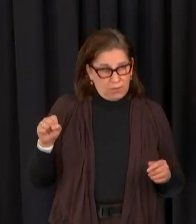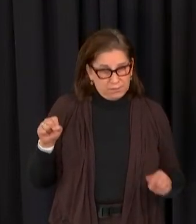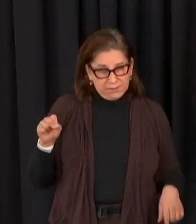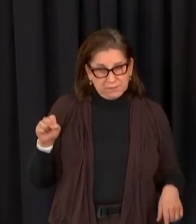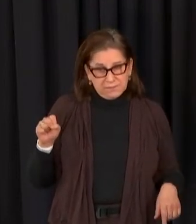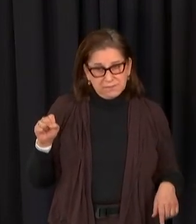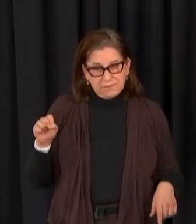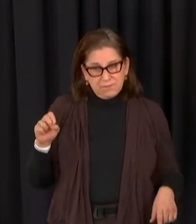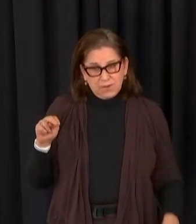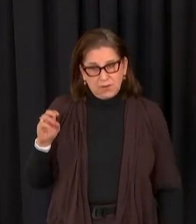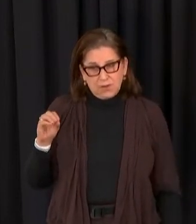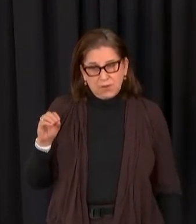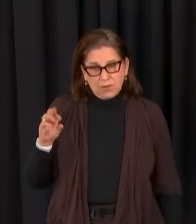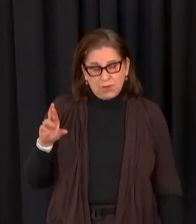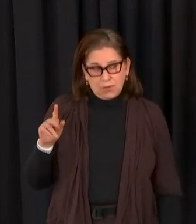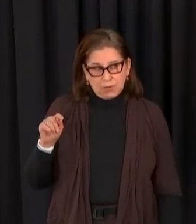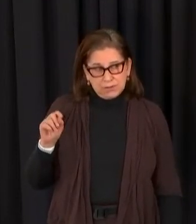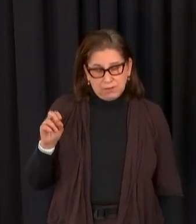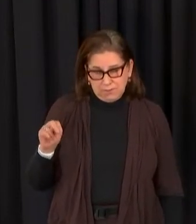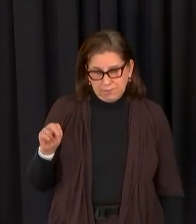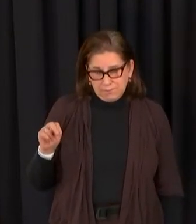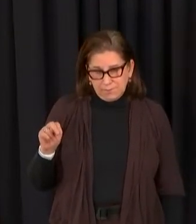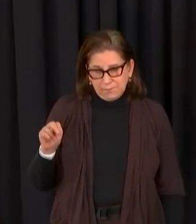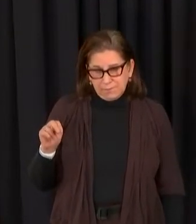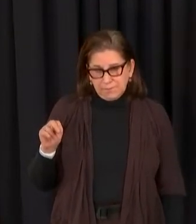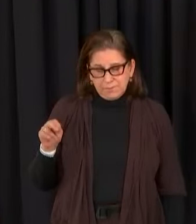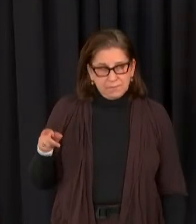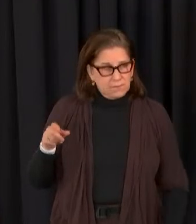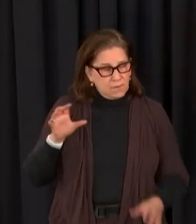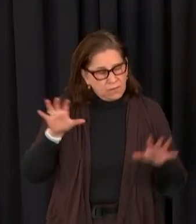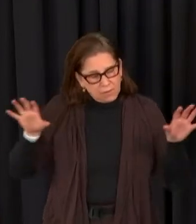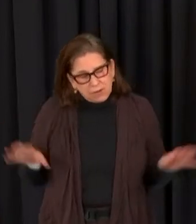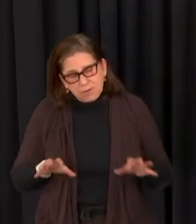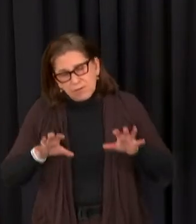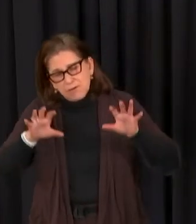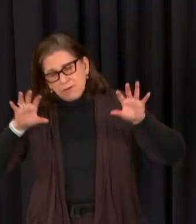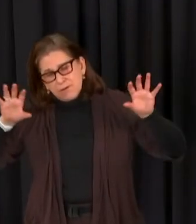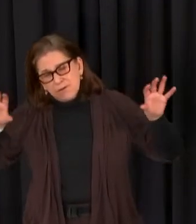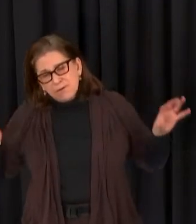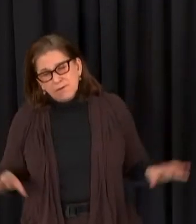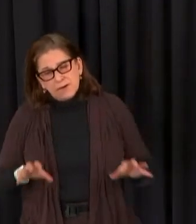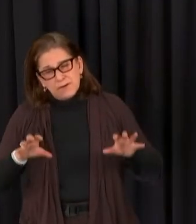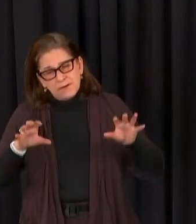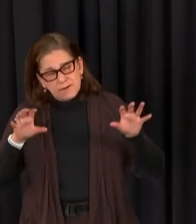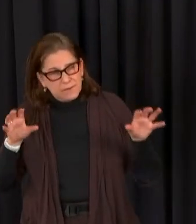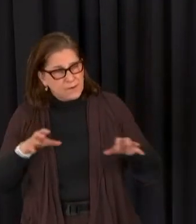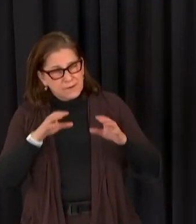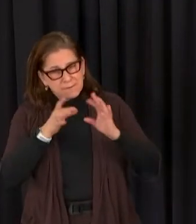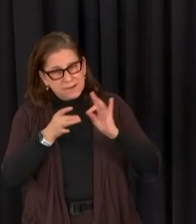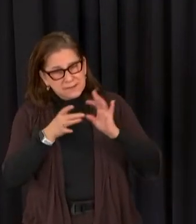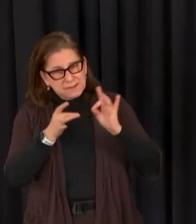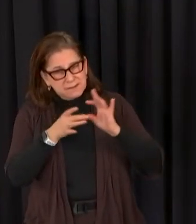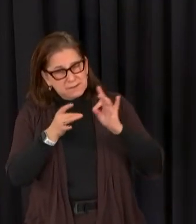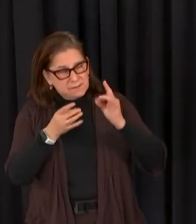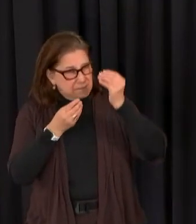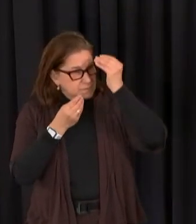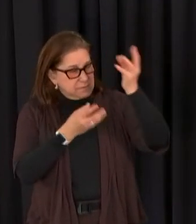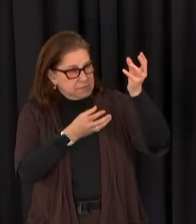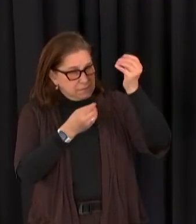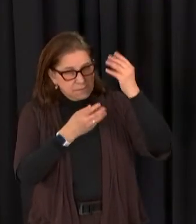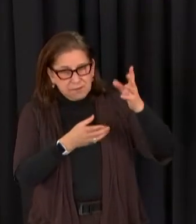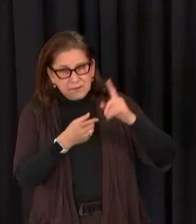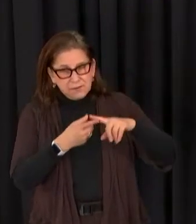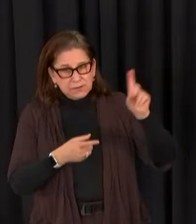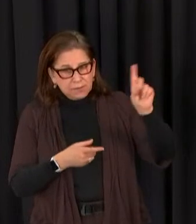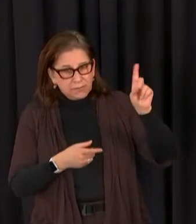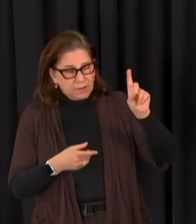President Biden, making it clear to Senate Democrats this priority. Our Speaker of the House has